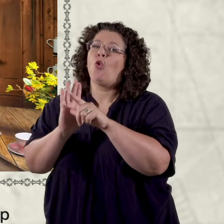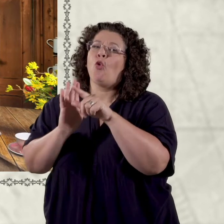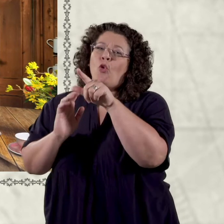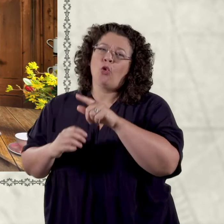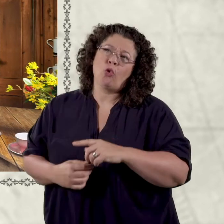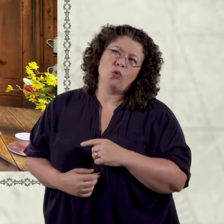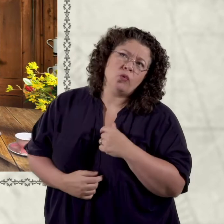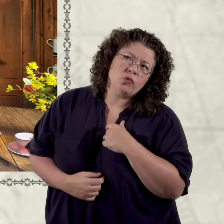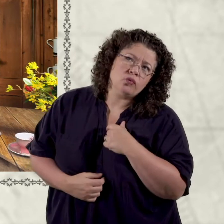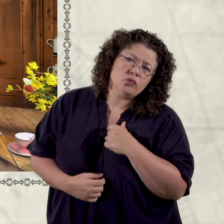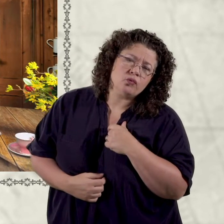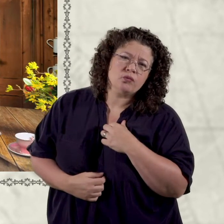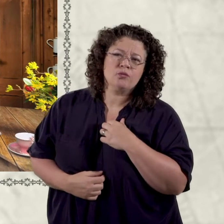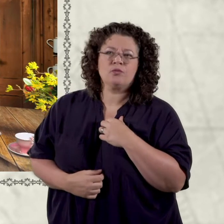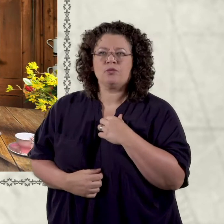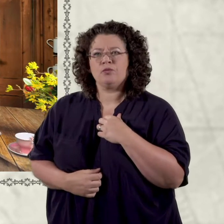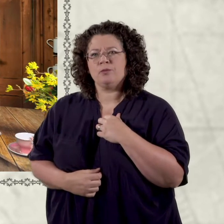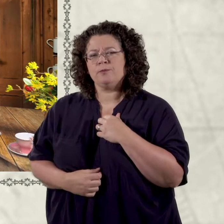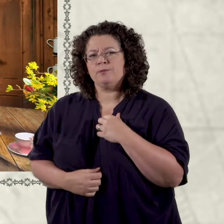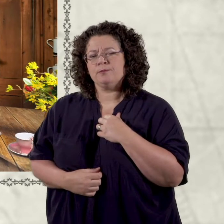And then I looked at the clock.